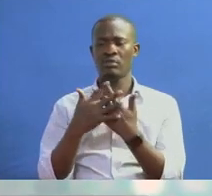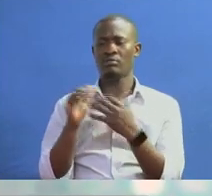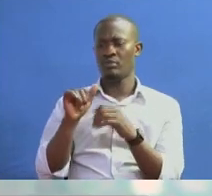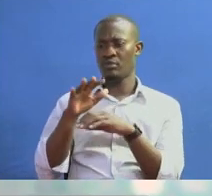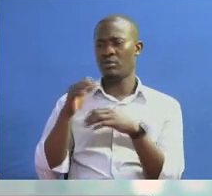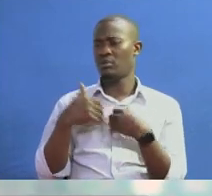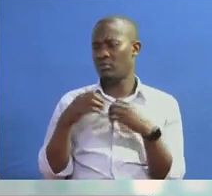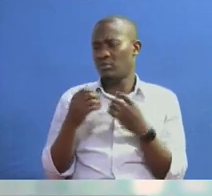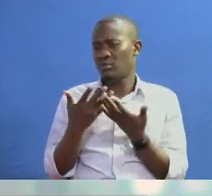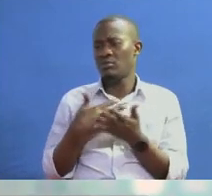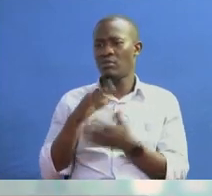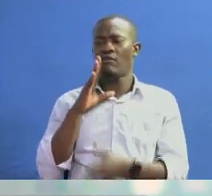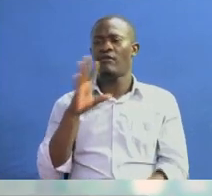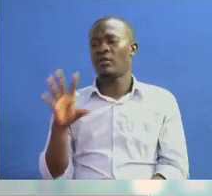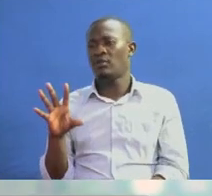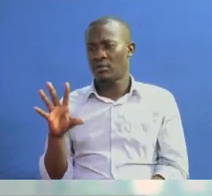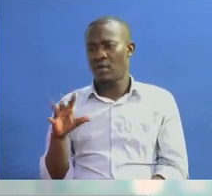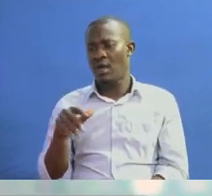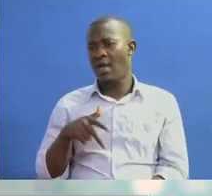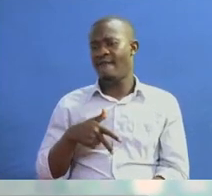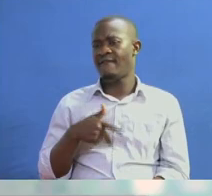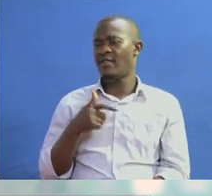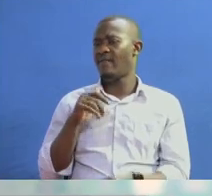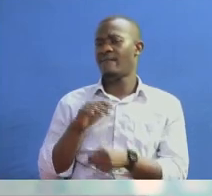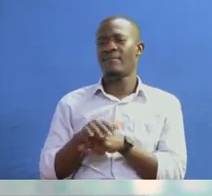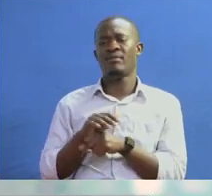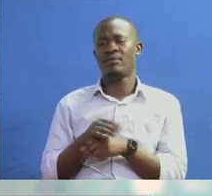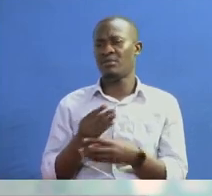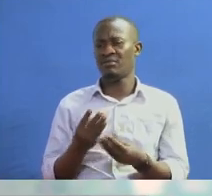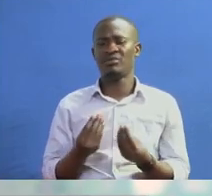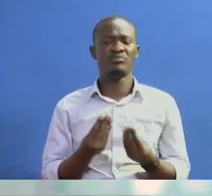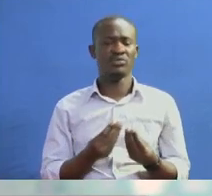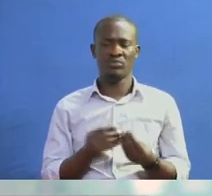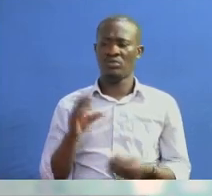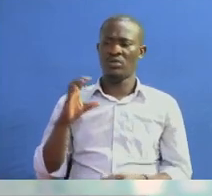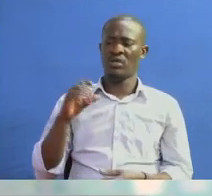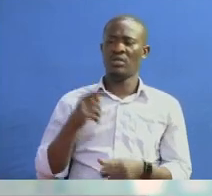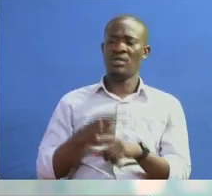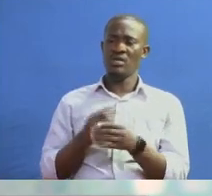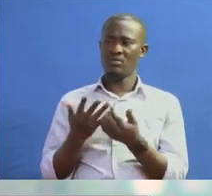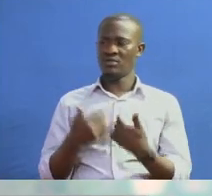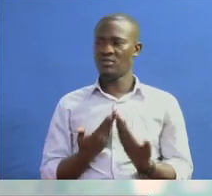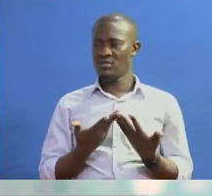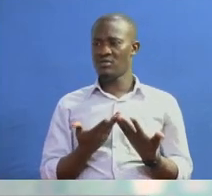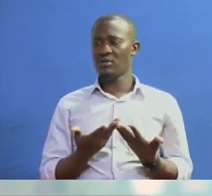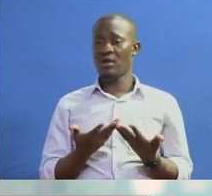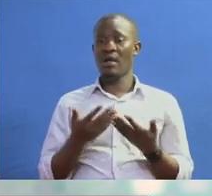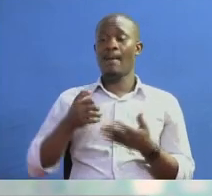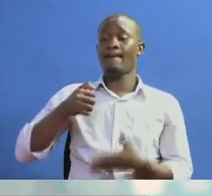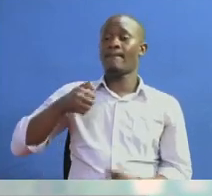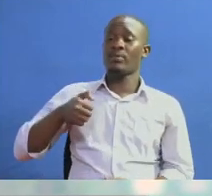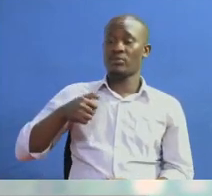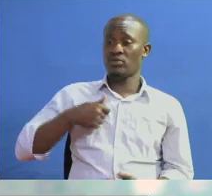500 shillings. So I feel like those many petty issues, when they invest a huge budget on us,